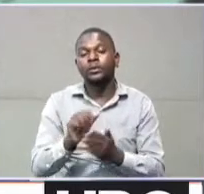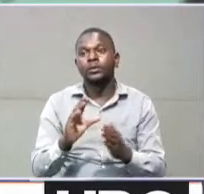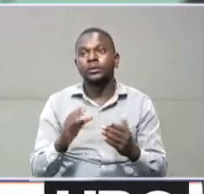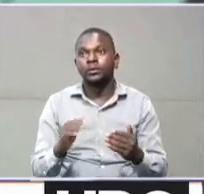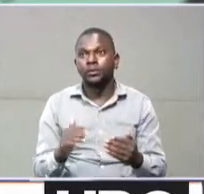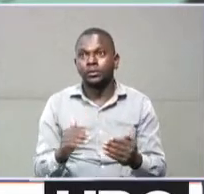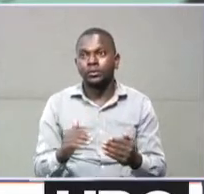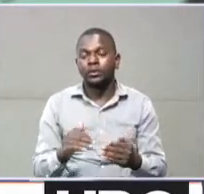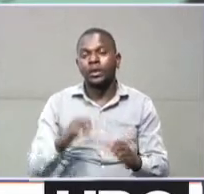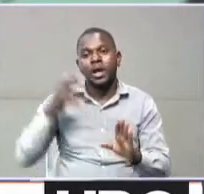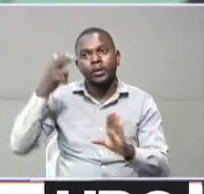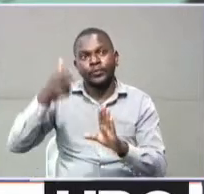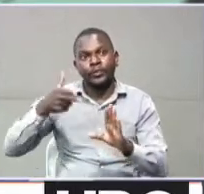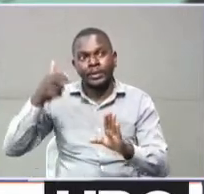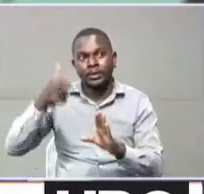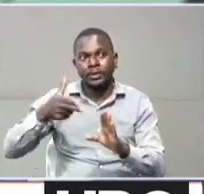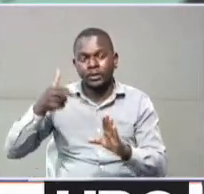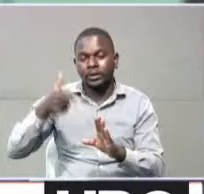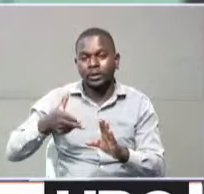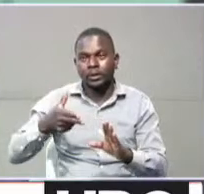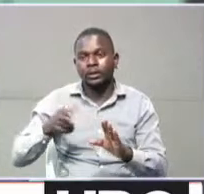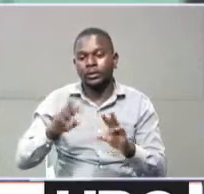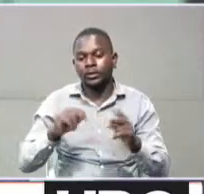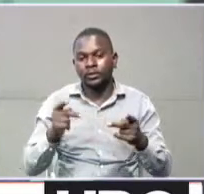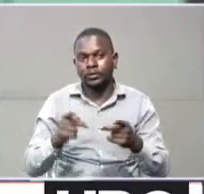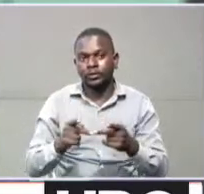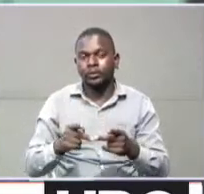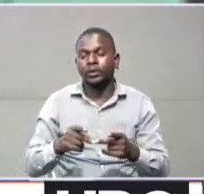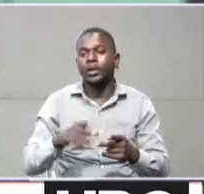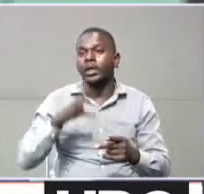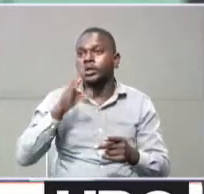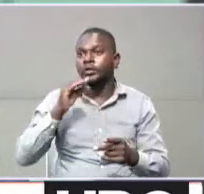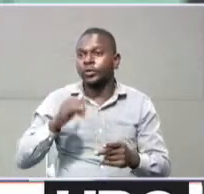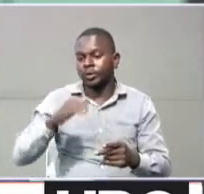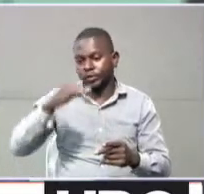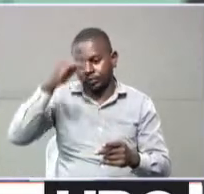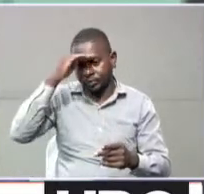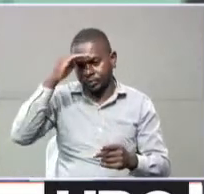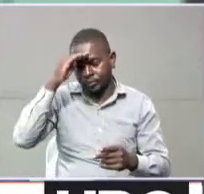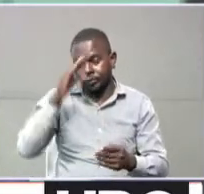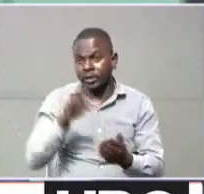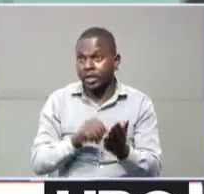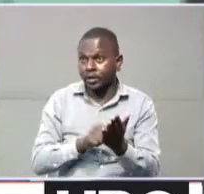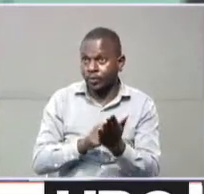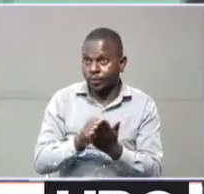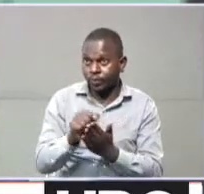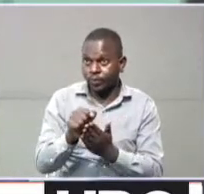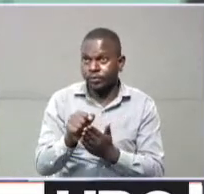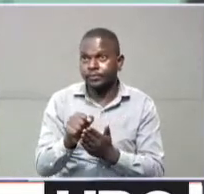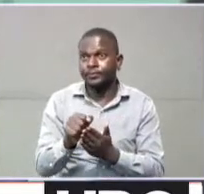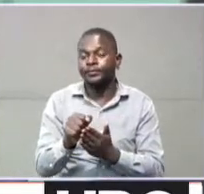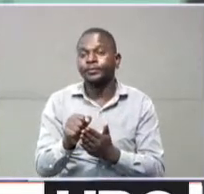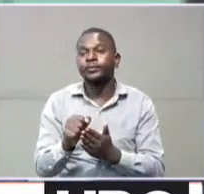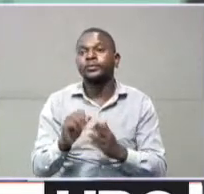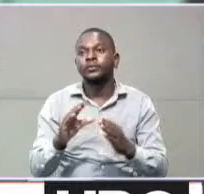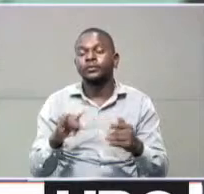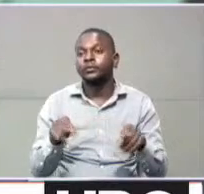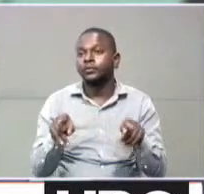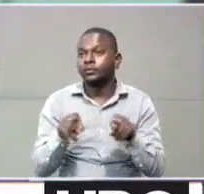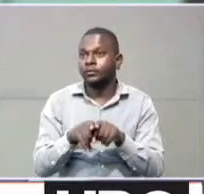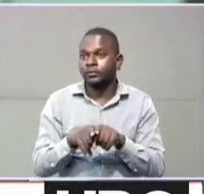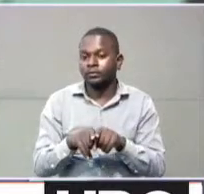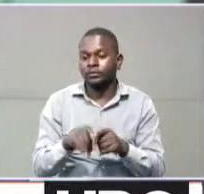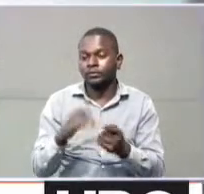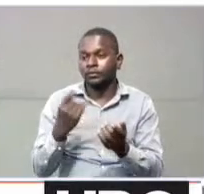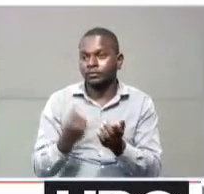in the on media stations the police spokesperson issued a press release on the same